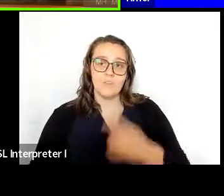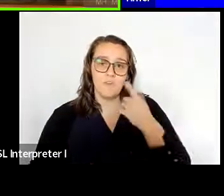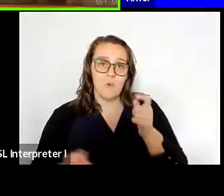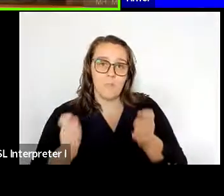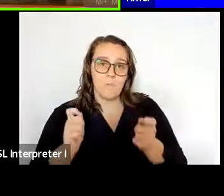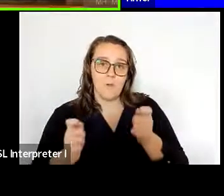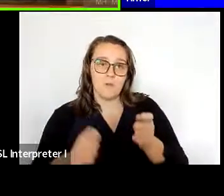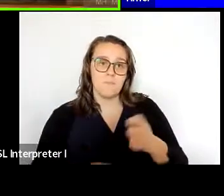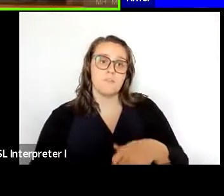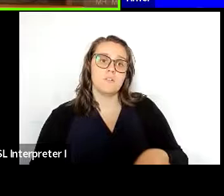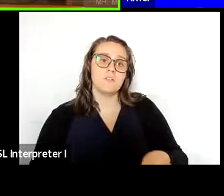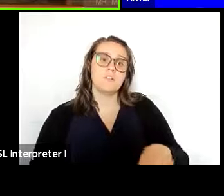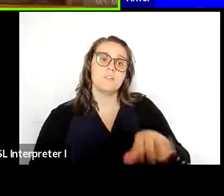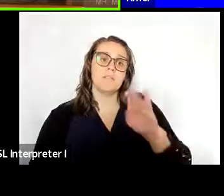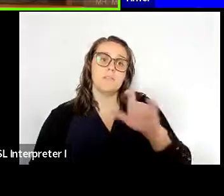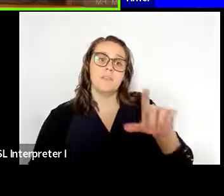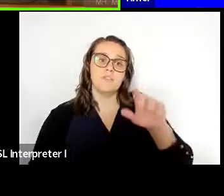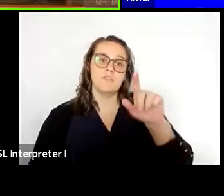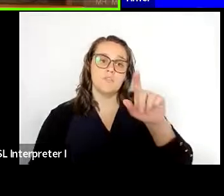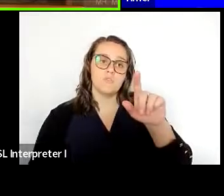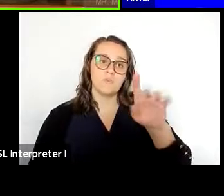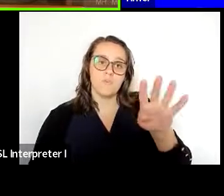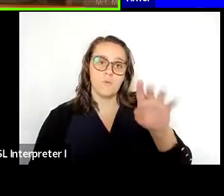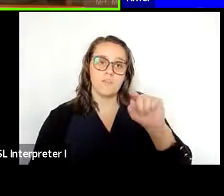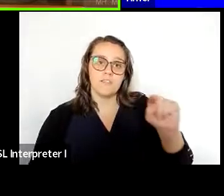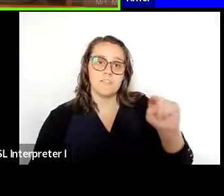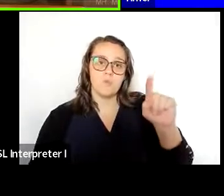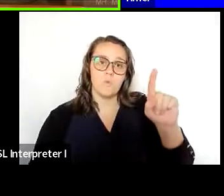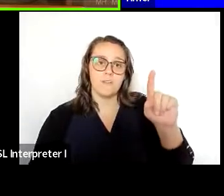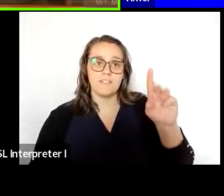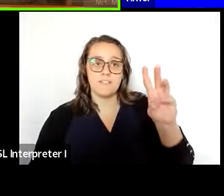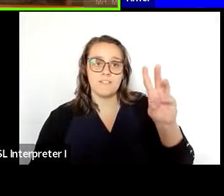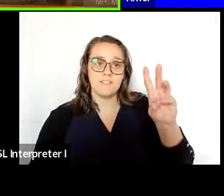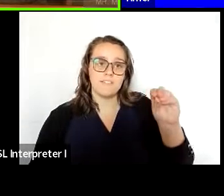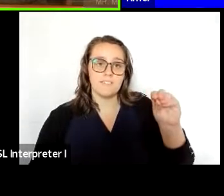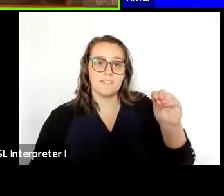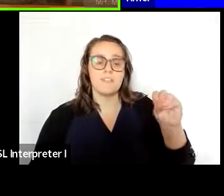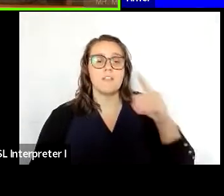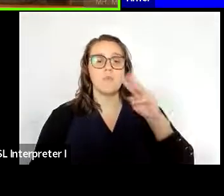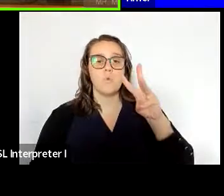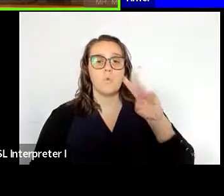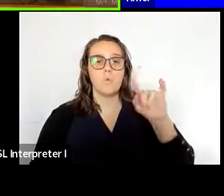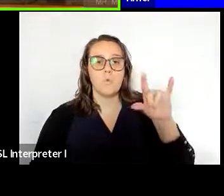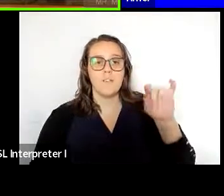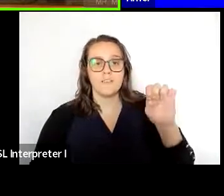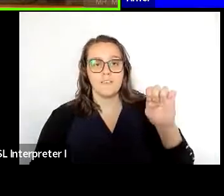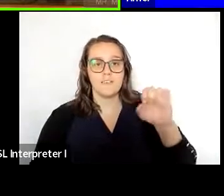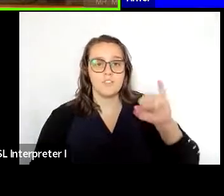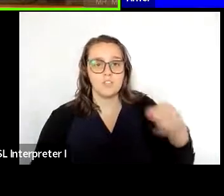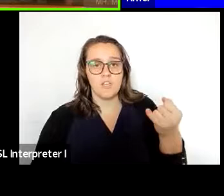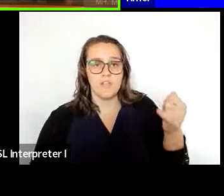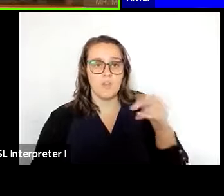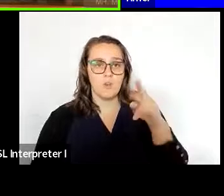Bill 24-160, entitled the Willie J. Hardy Memorial Bridge Redesignation Act of